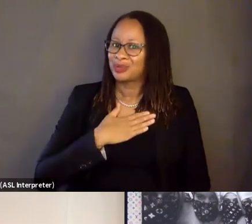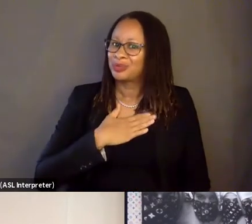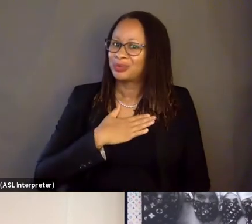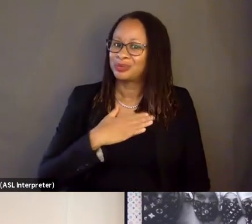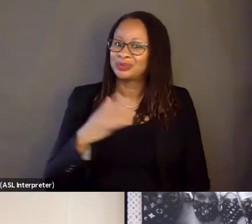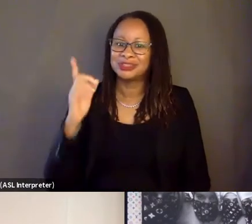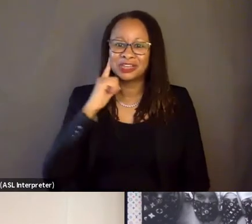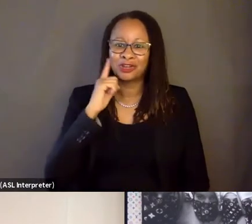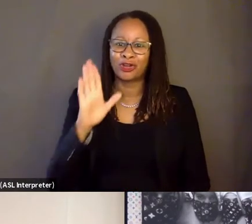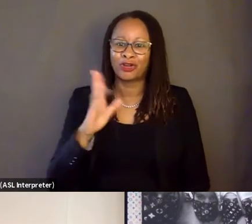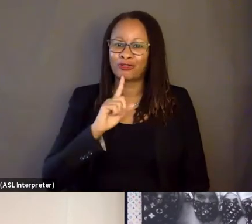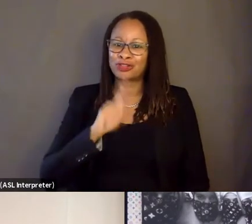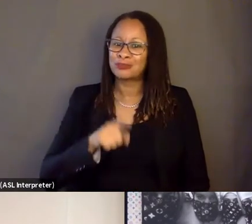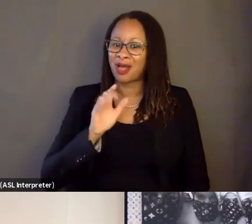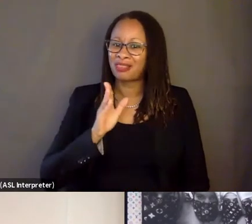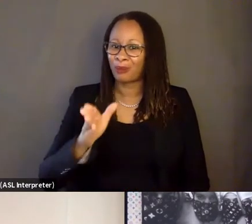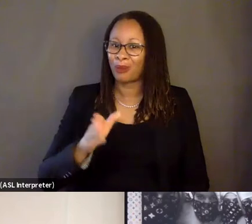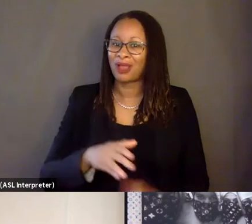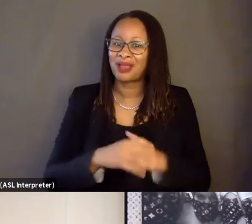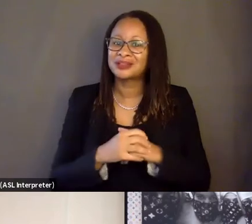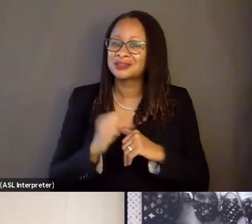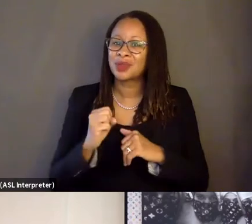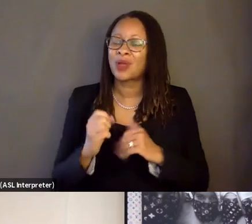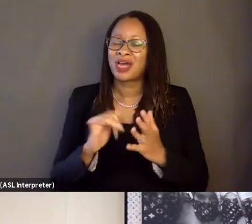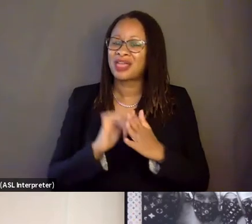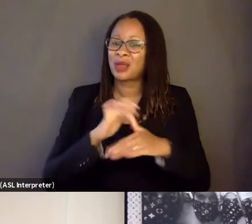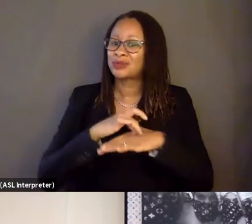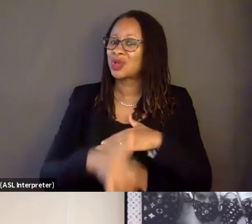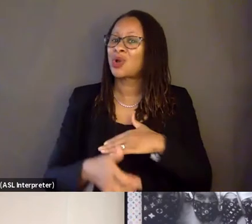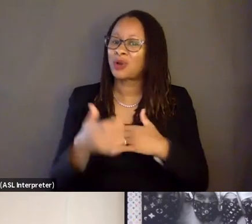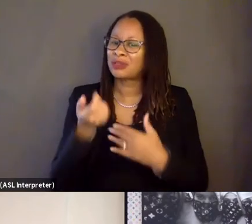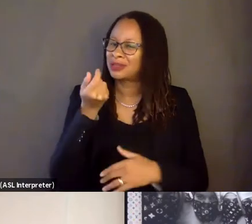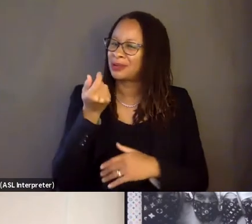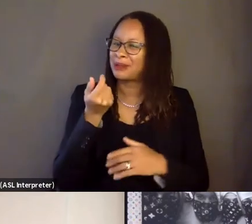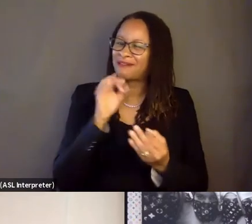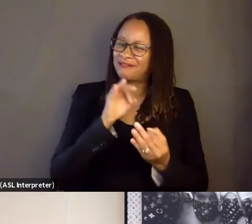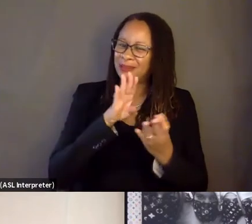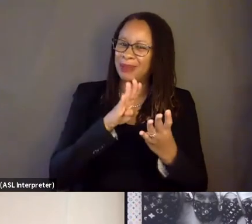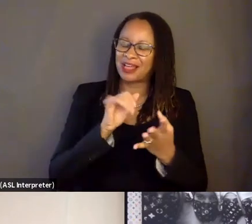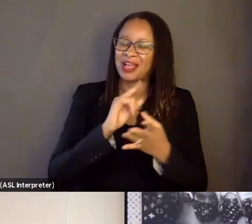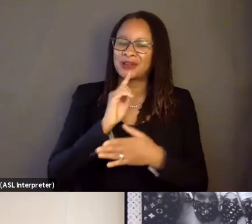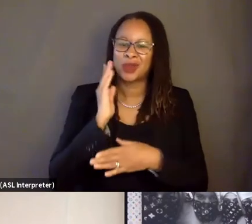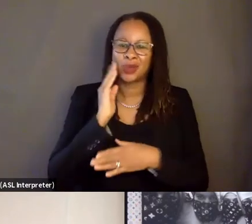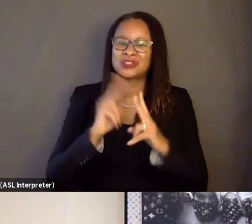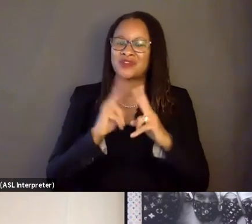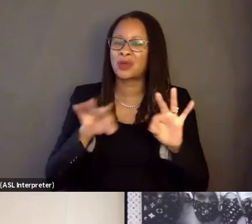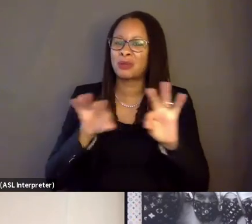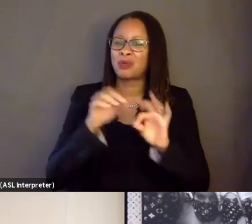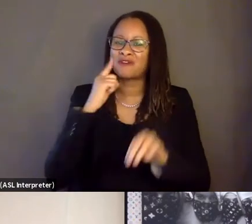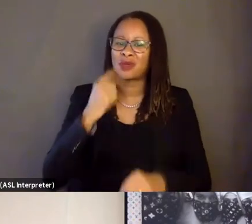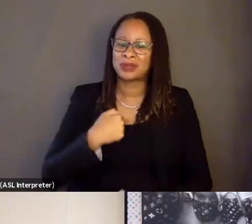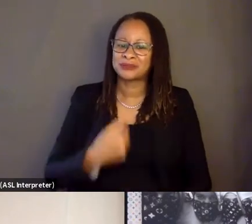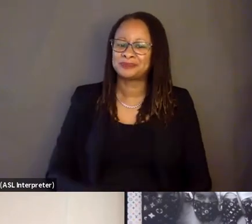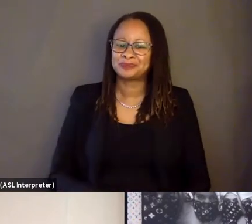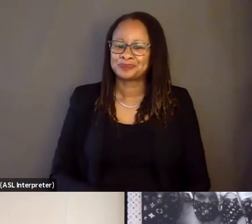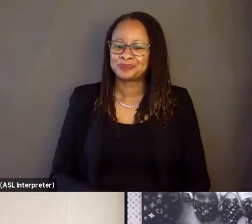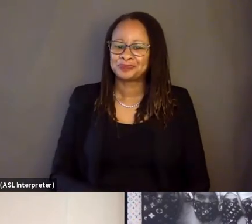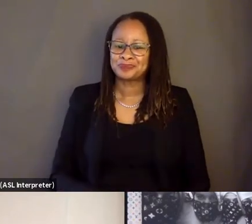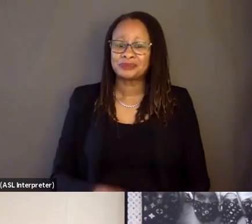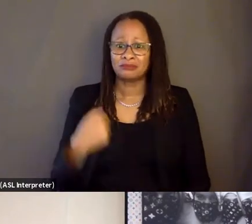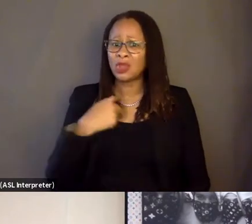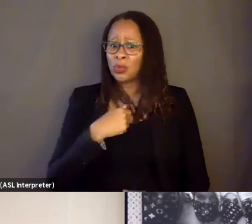way. So that, you know, that was an early bit of feedback that I know was really, you know, important to me. We've been